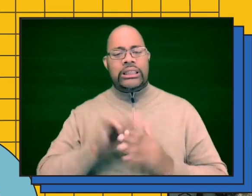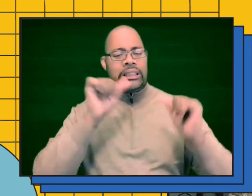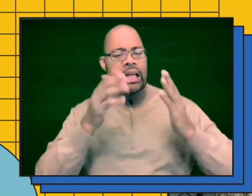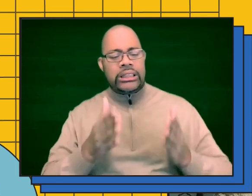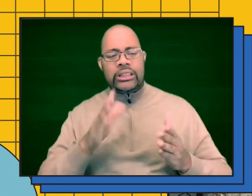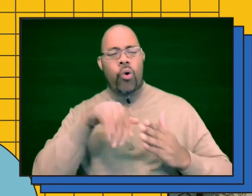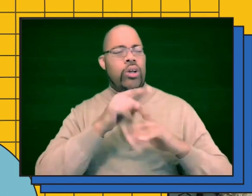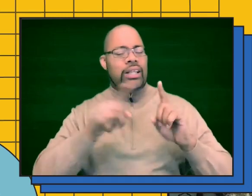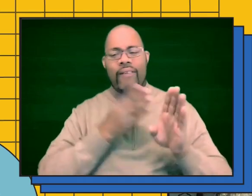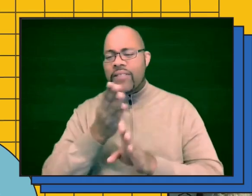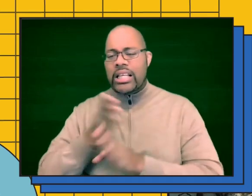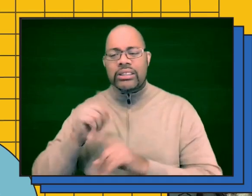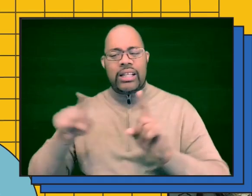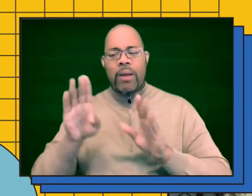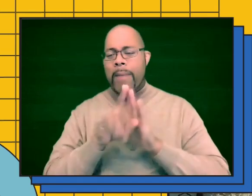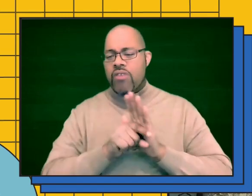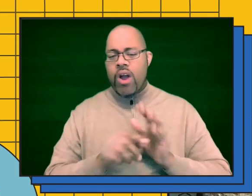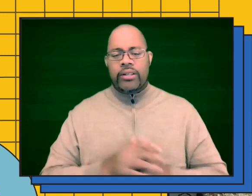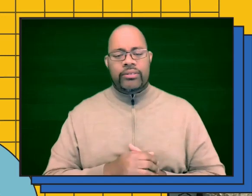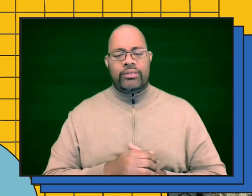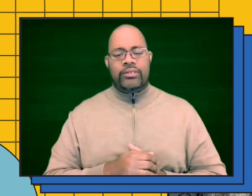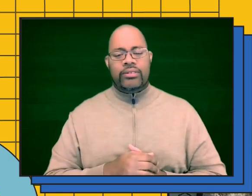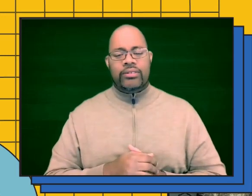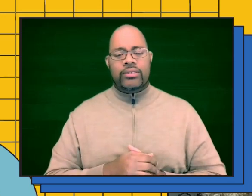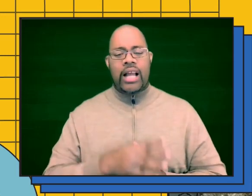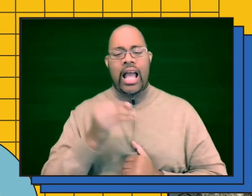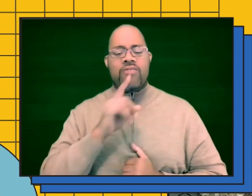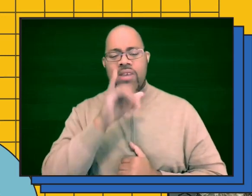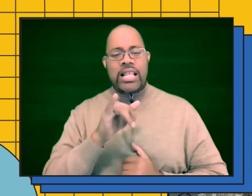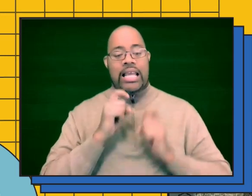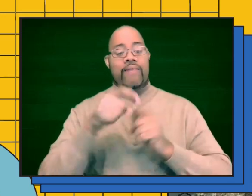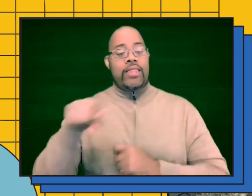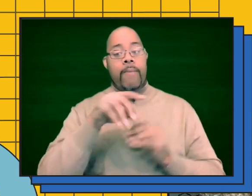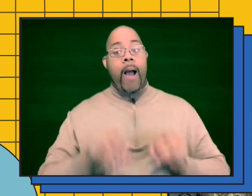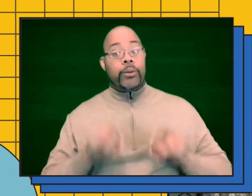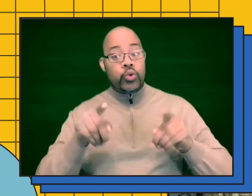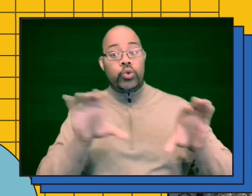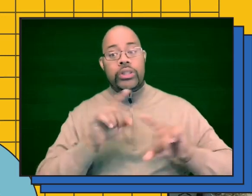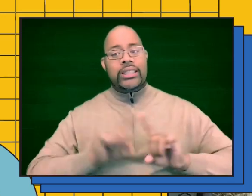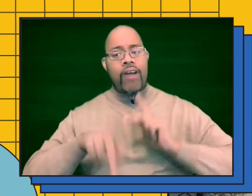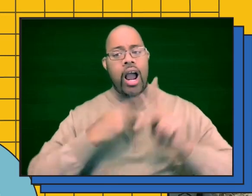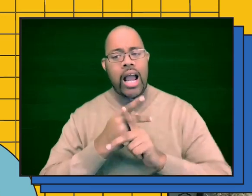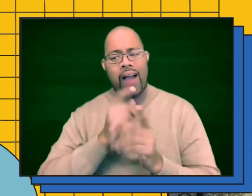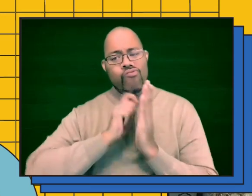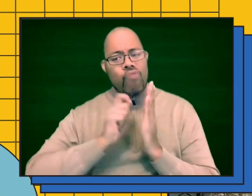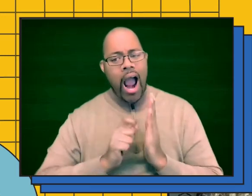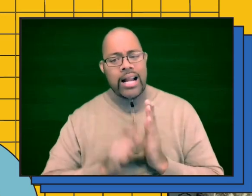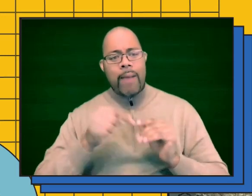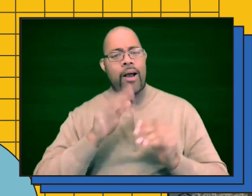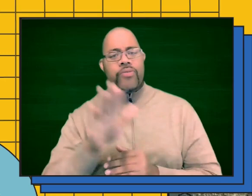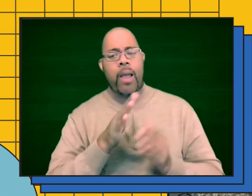experience. These are scientists in all different fields, from all different backgrounds, and really to give them an opportunity to do a different type of